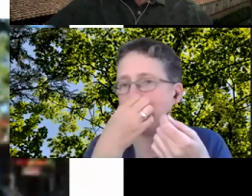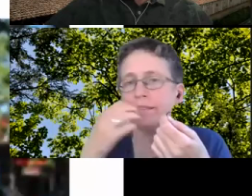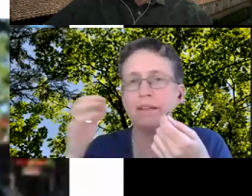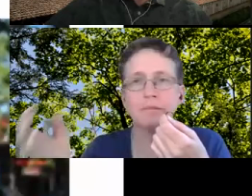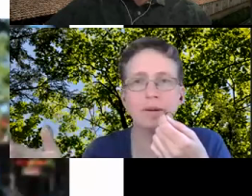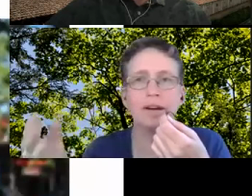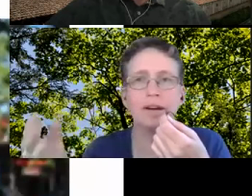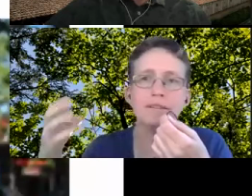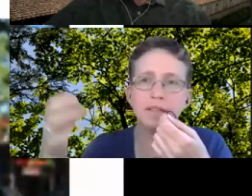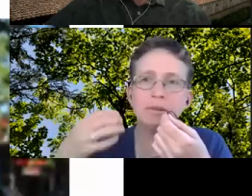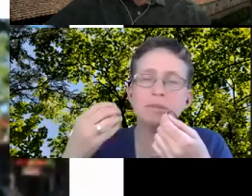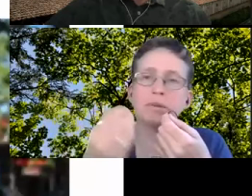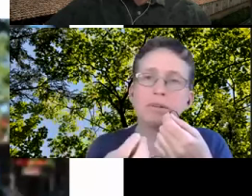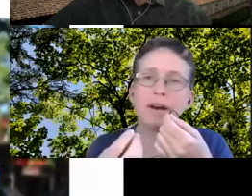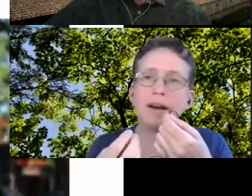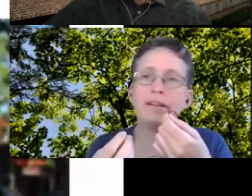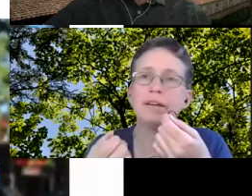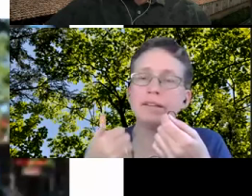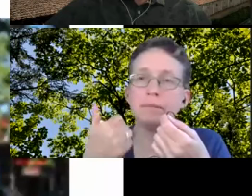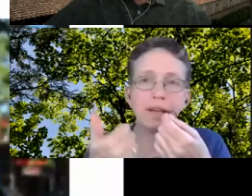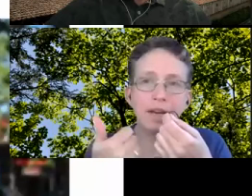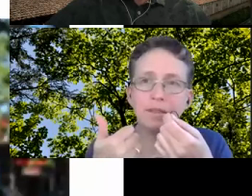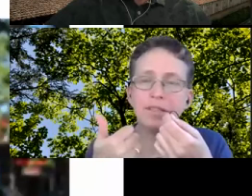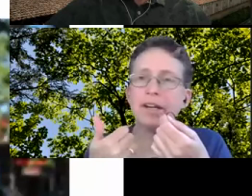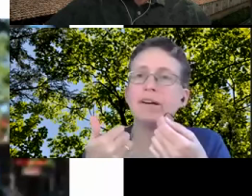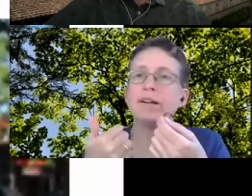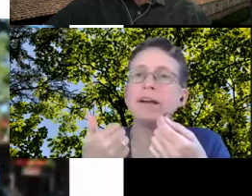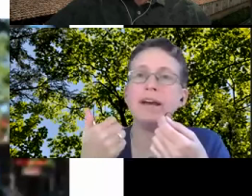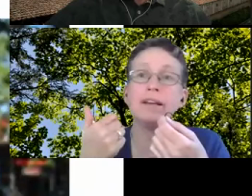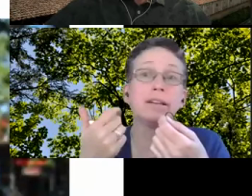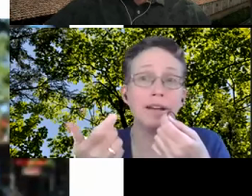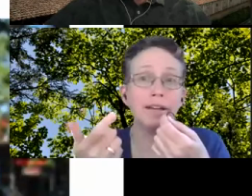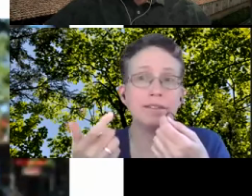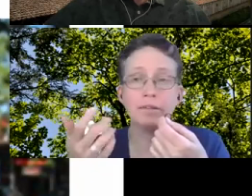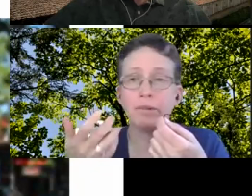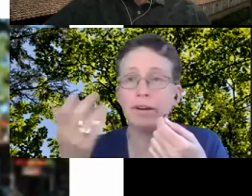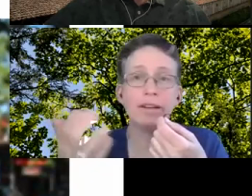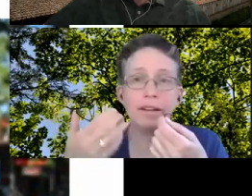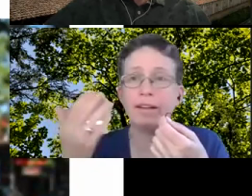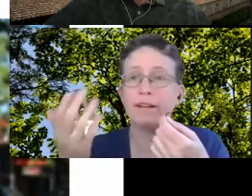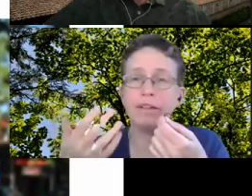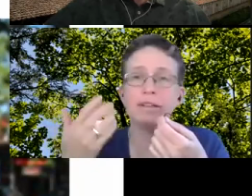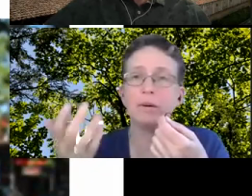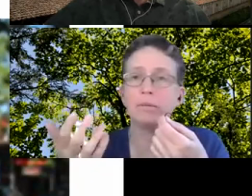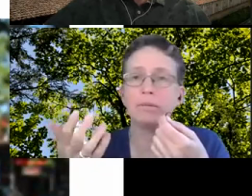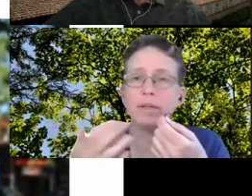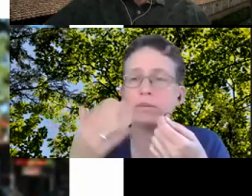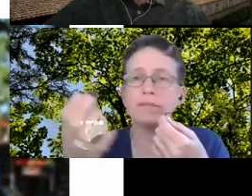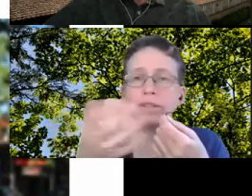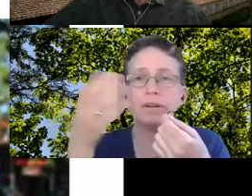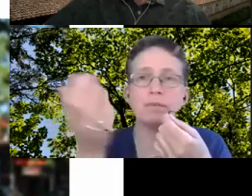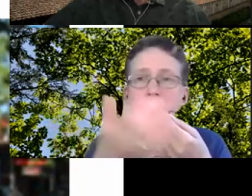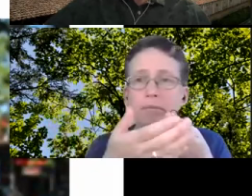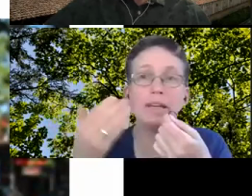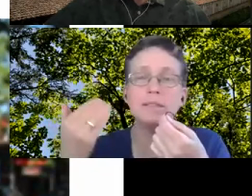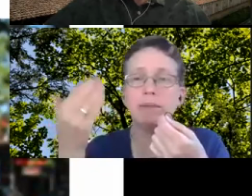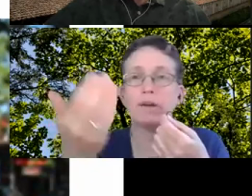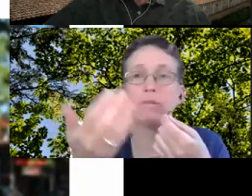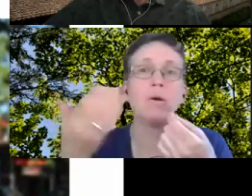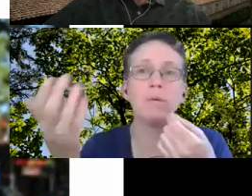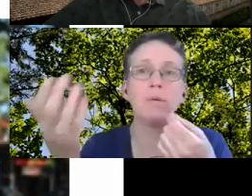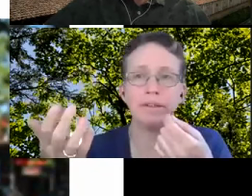in Boston, where City Roots would provide the plant material and guidance on where to get it and what sort of different